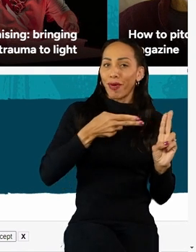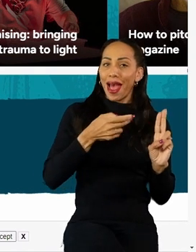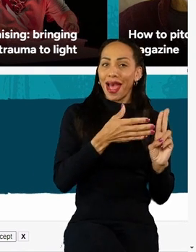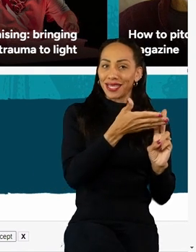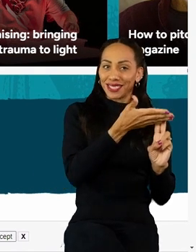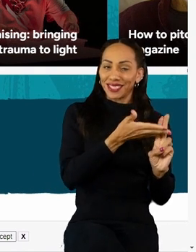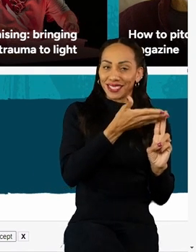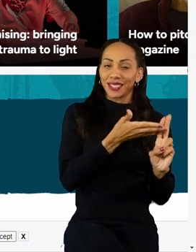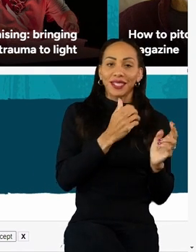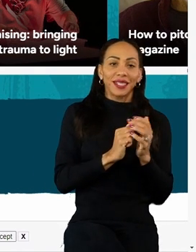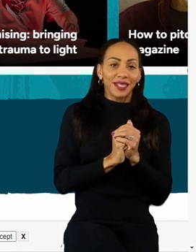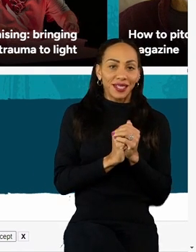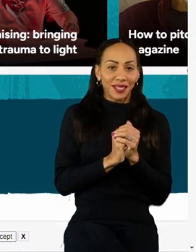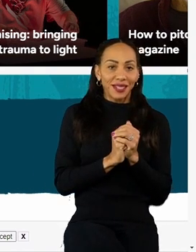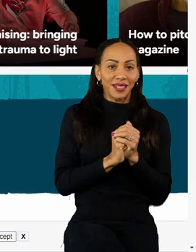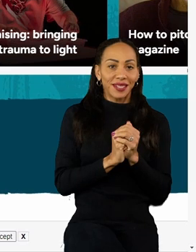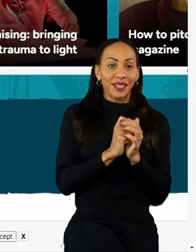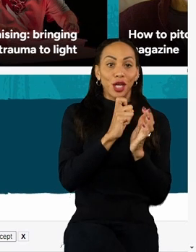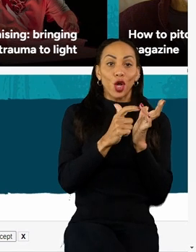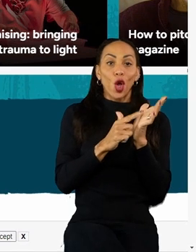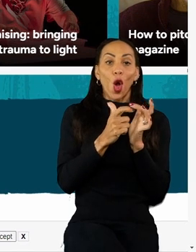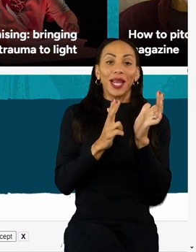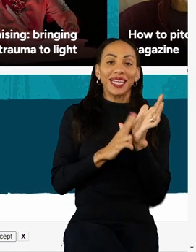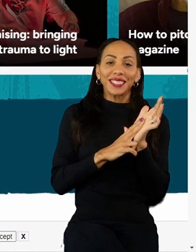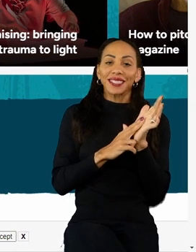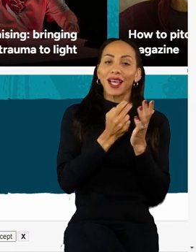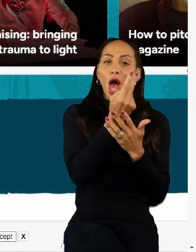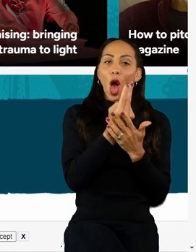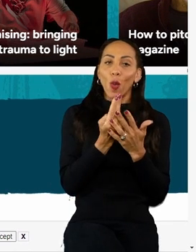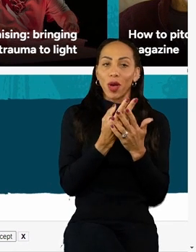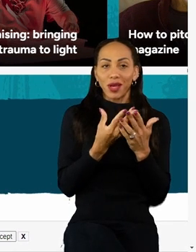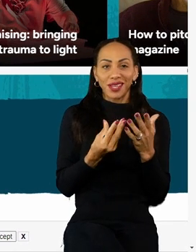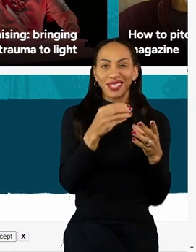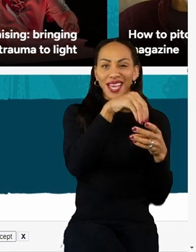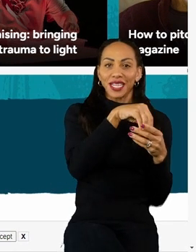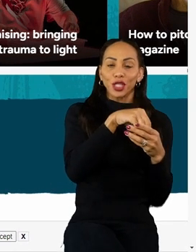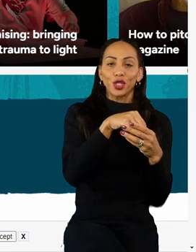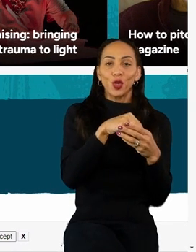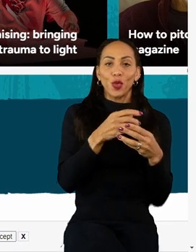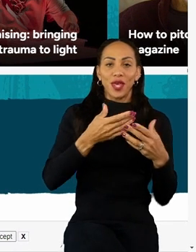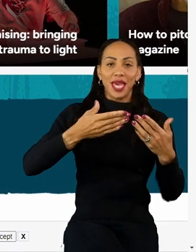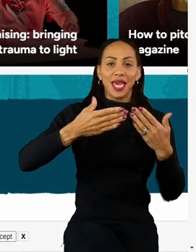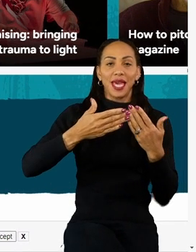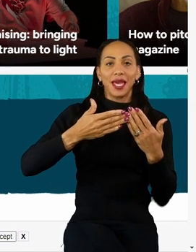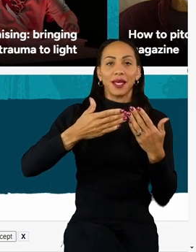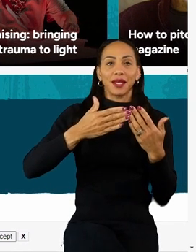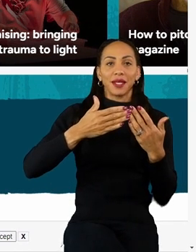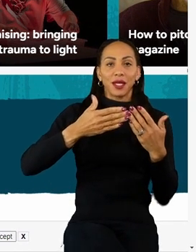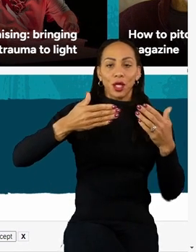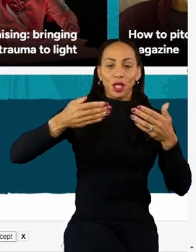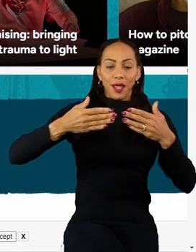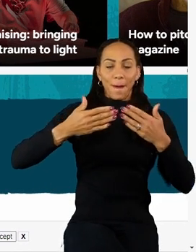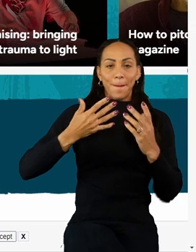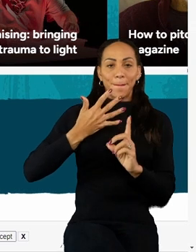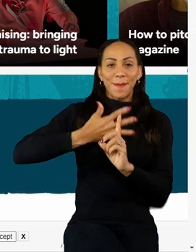And one of the most wonderful things about our brand that I just really, really love is that Colin's artwork is actually